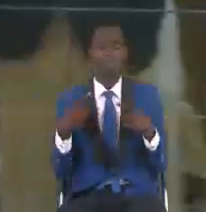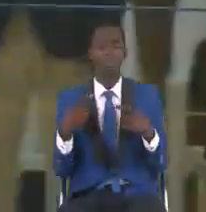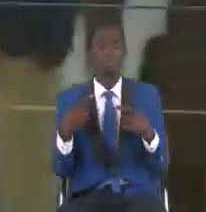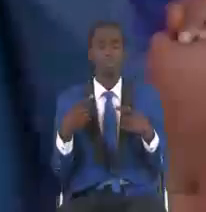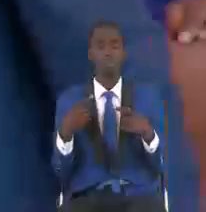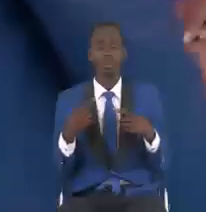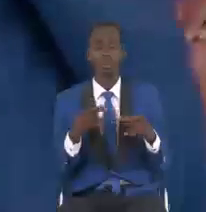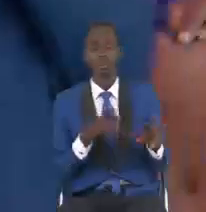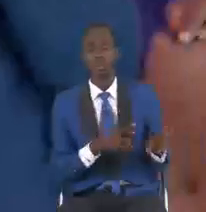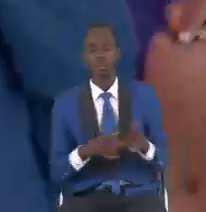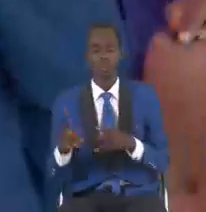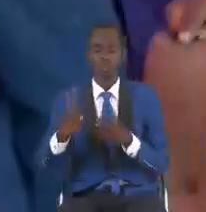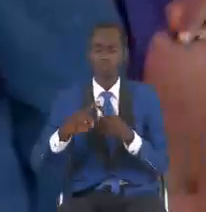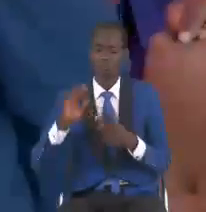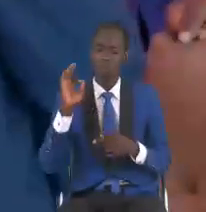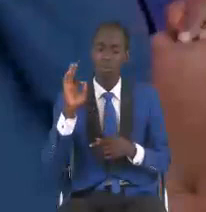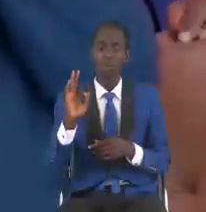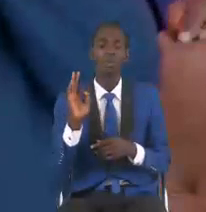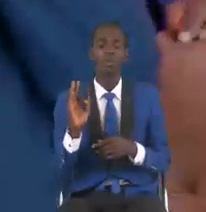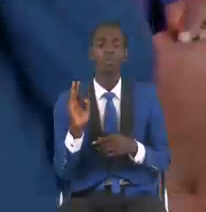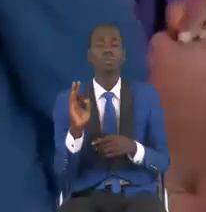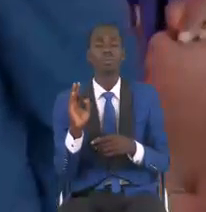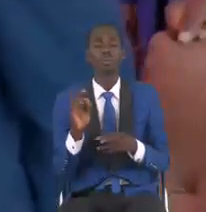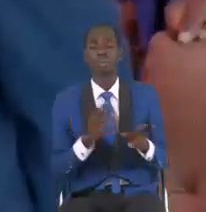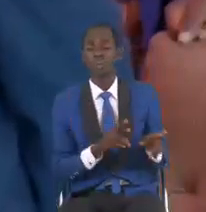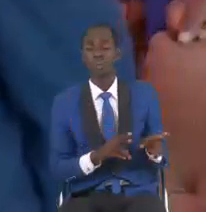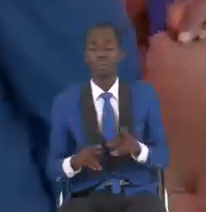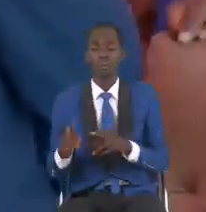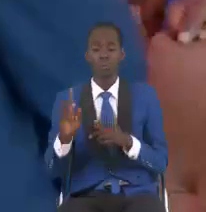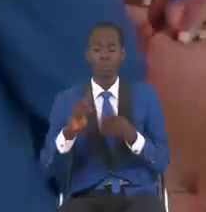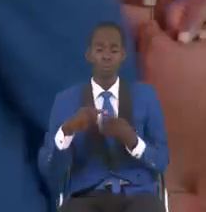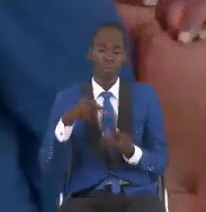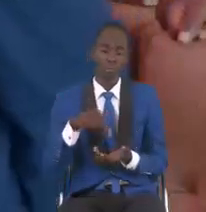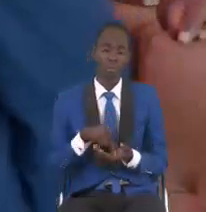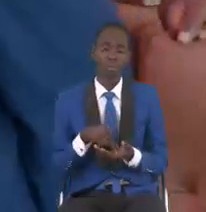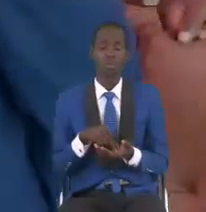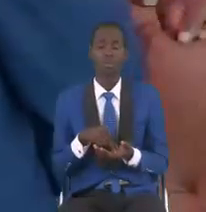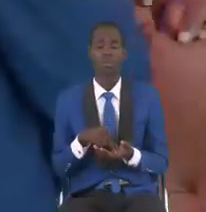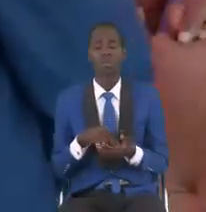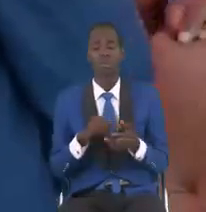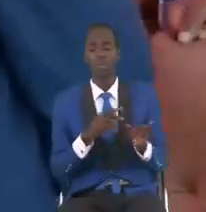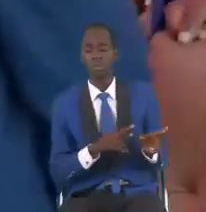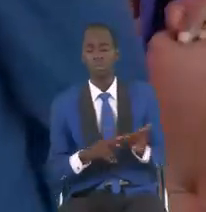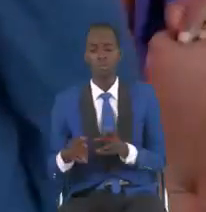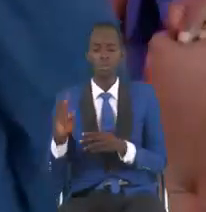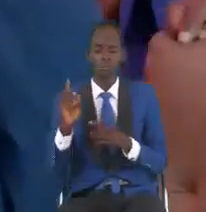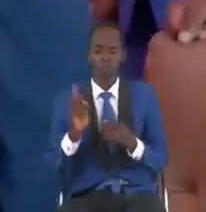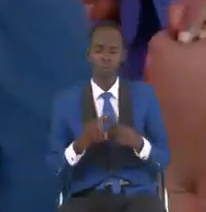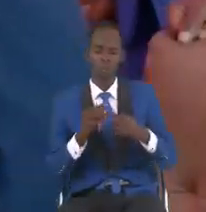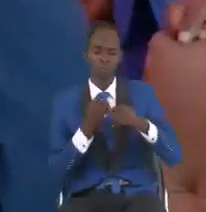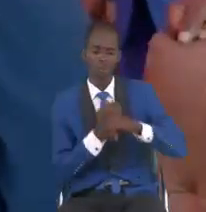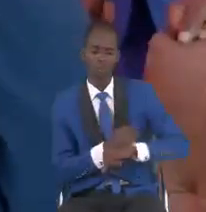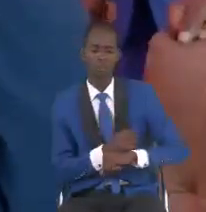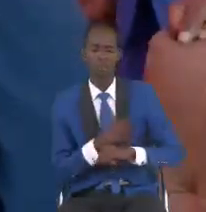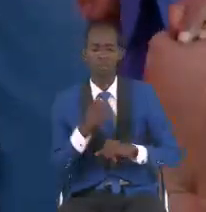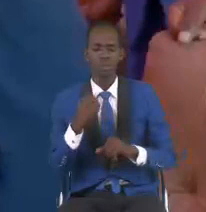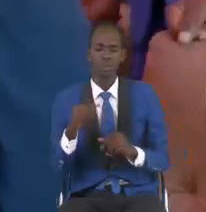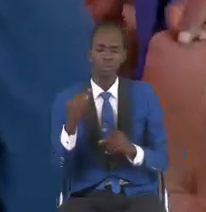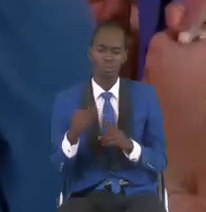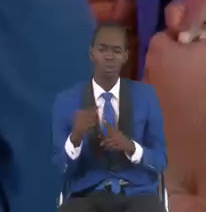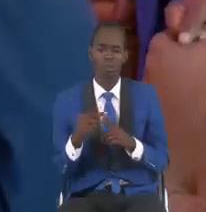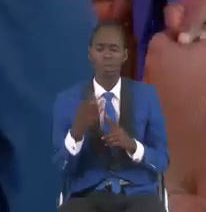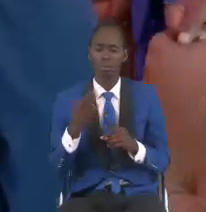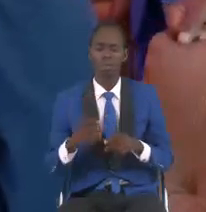Ready to preach. Ready to stand. Ready to defend the word of